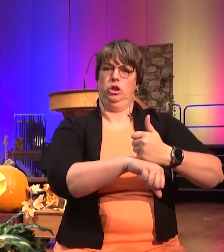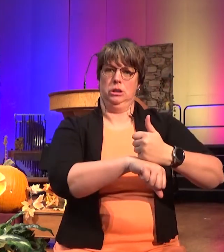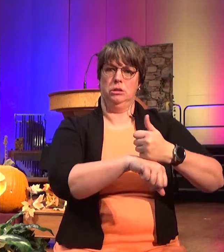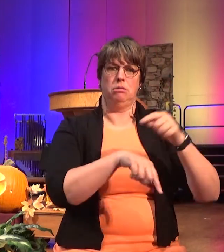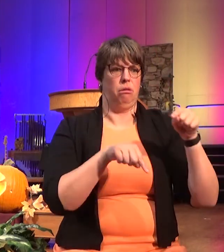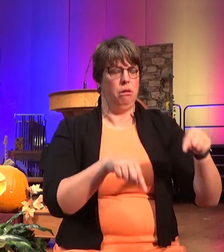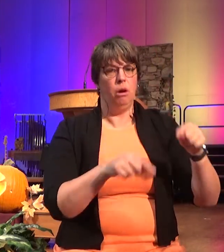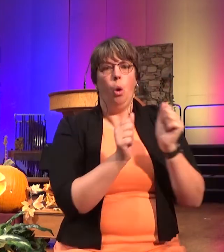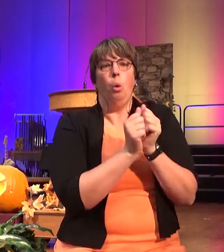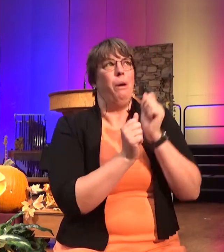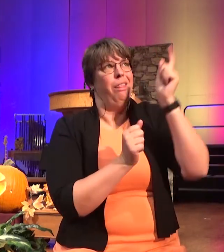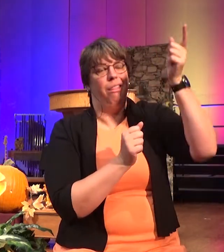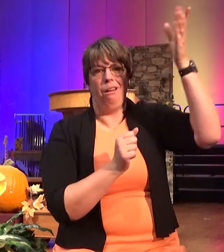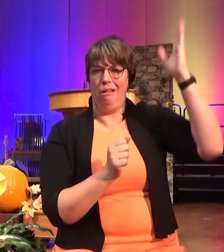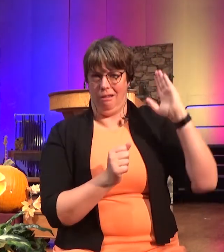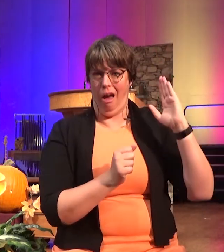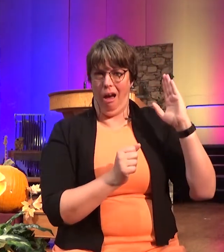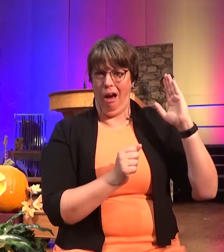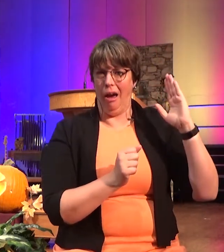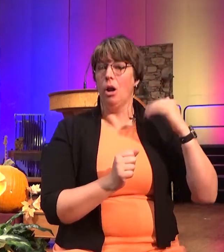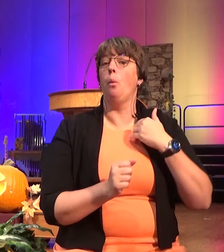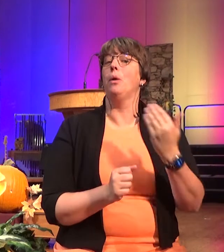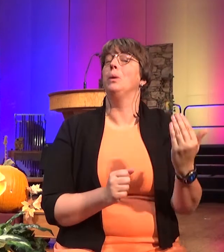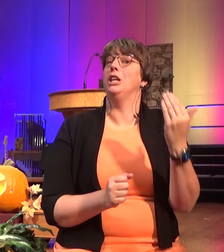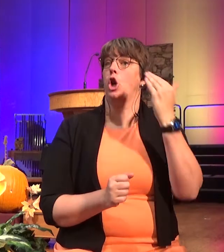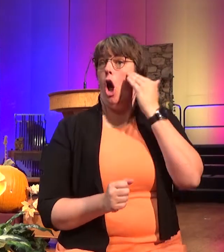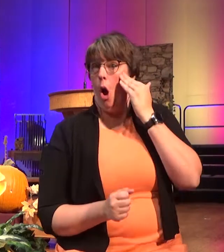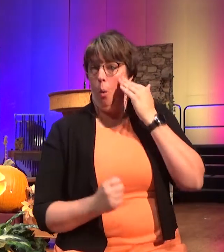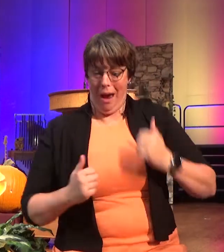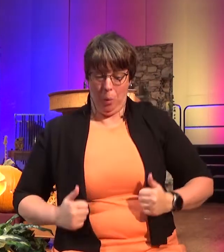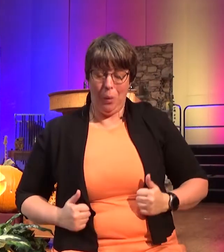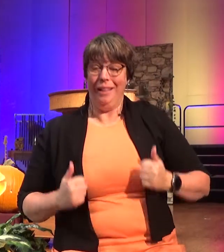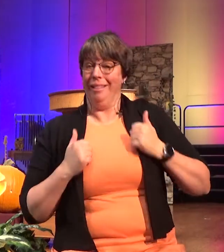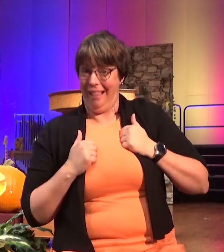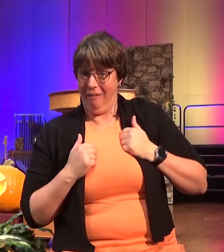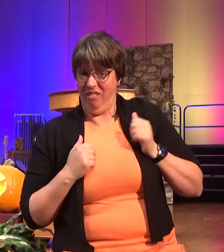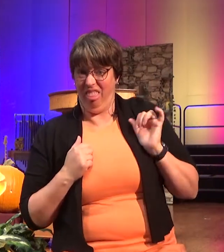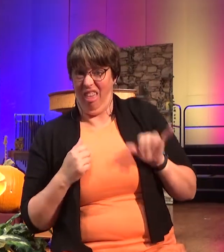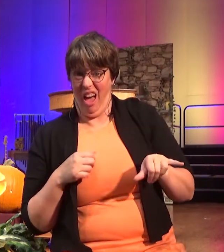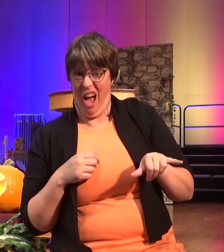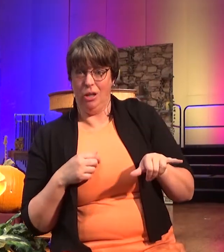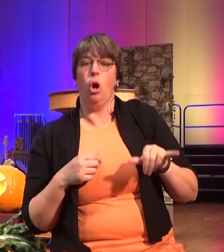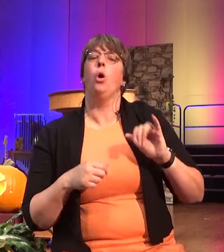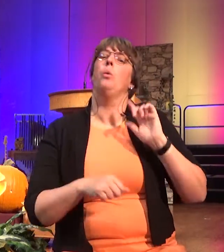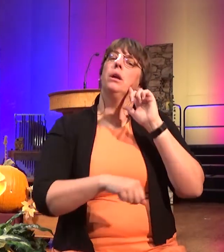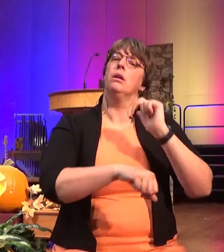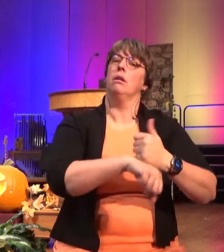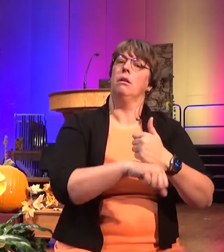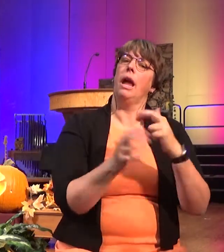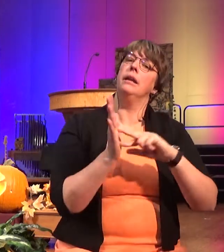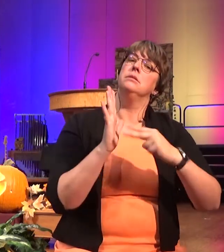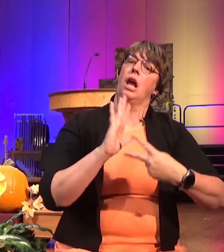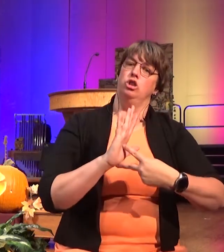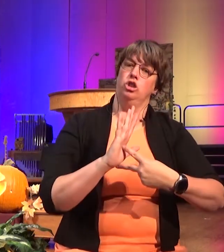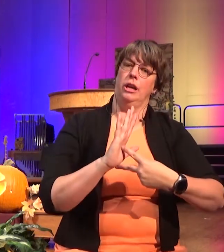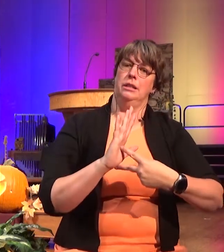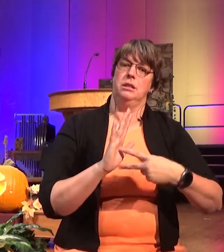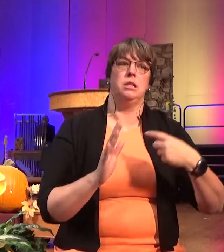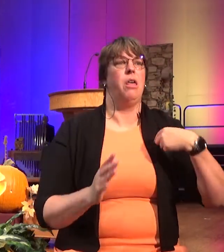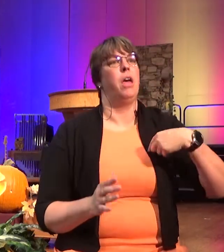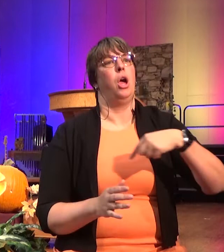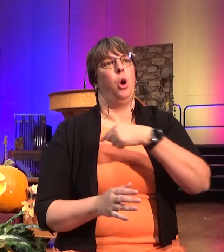divine source. And when we know this and we're living this out, we can set intentions for our living so that we're co-creating